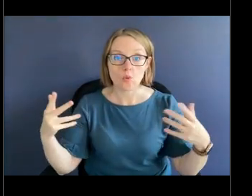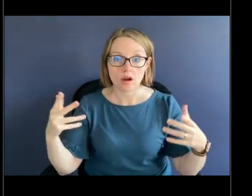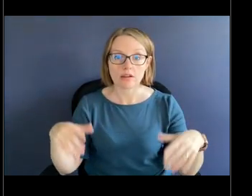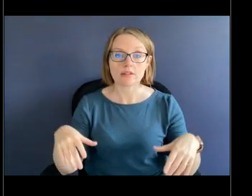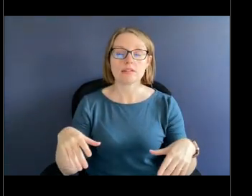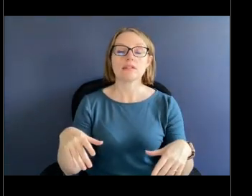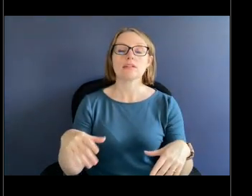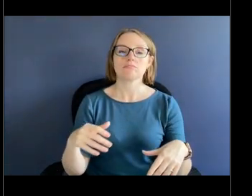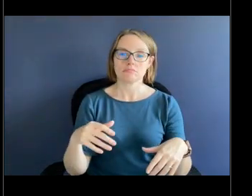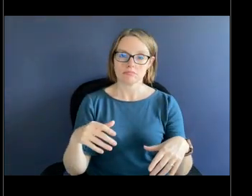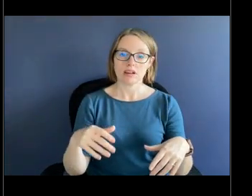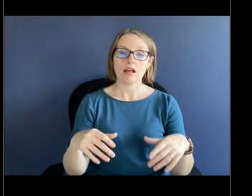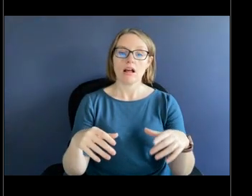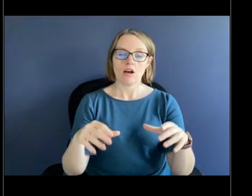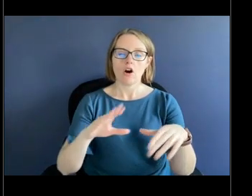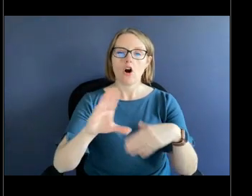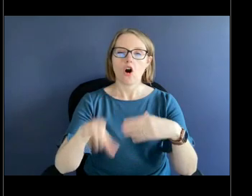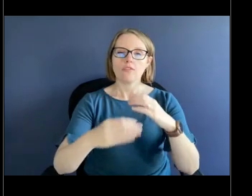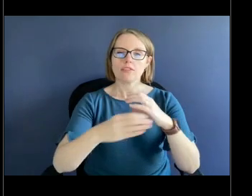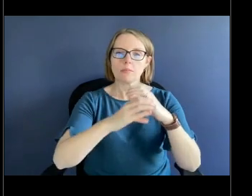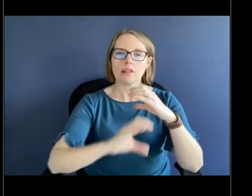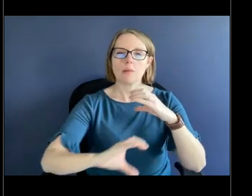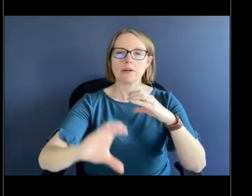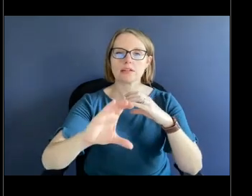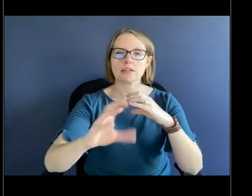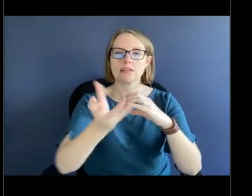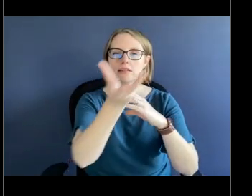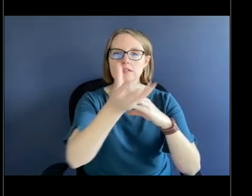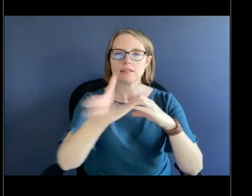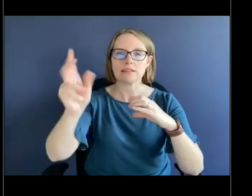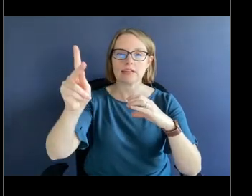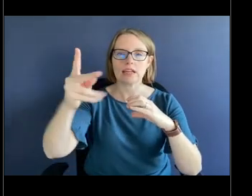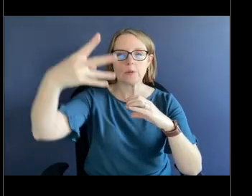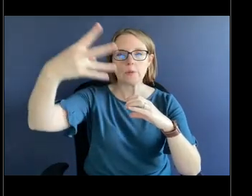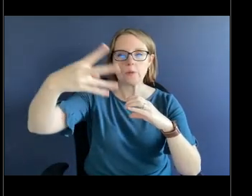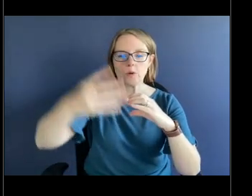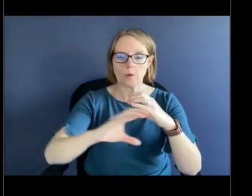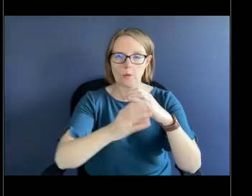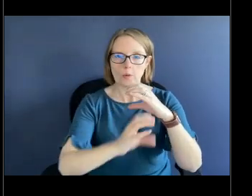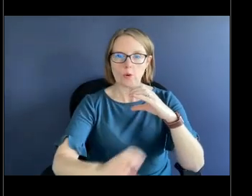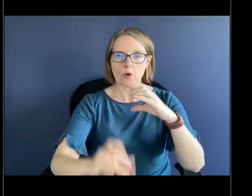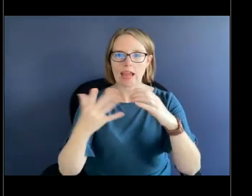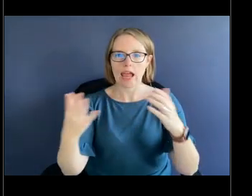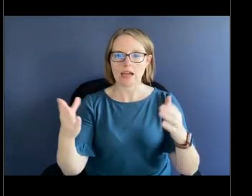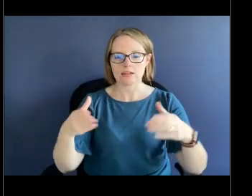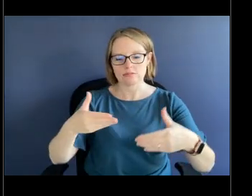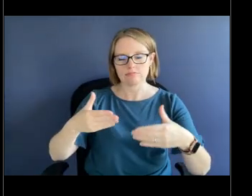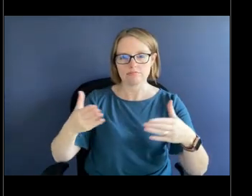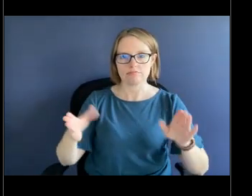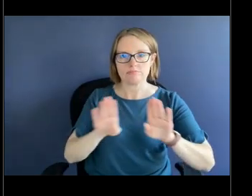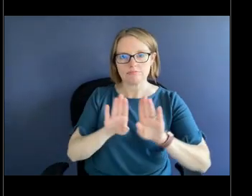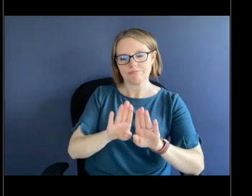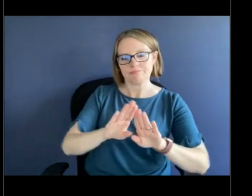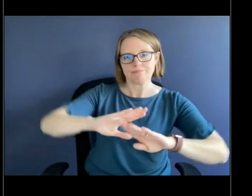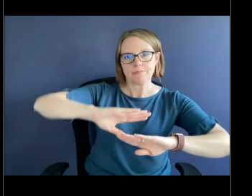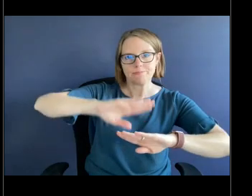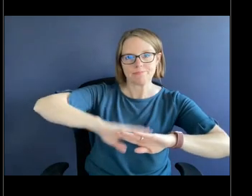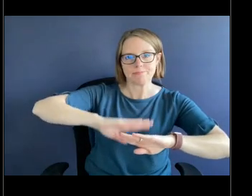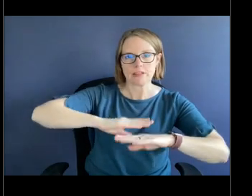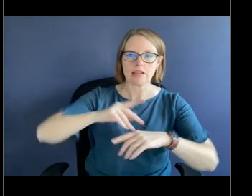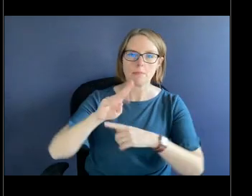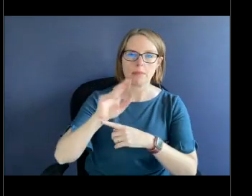panel over the plumbing. Pipe cover panels shield the seated user